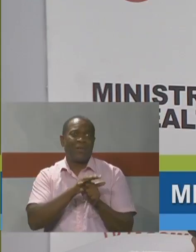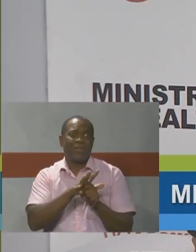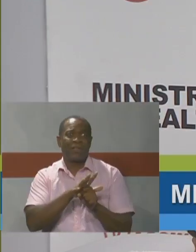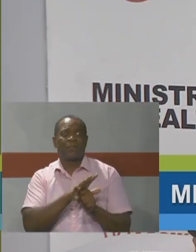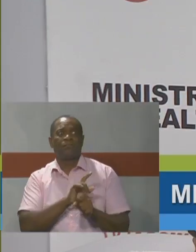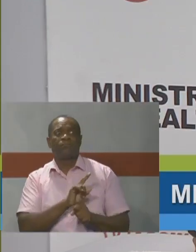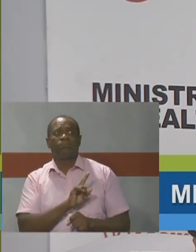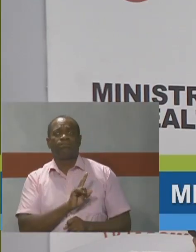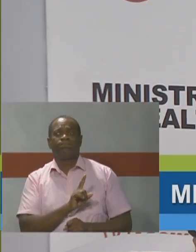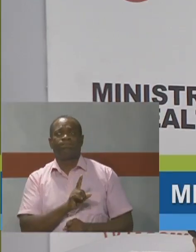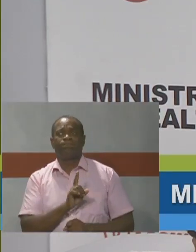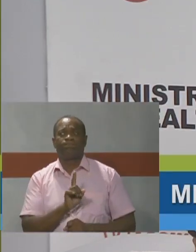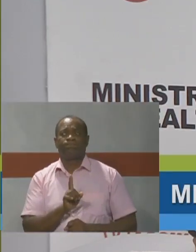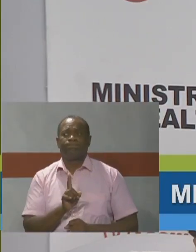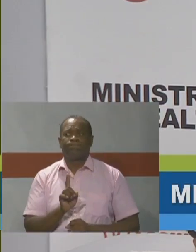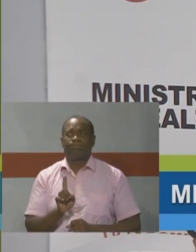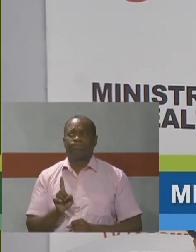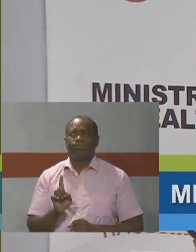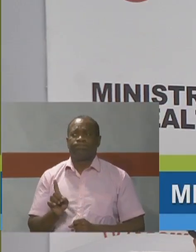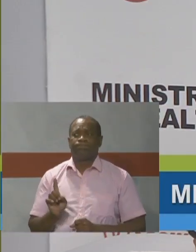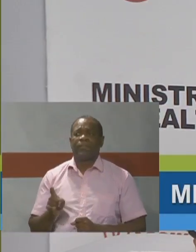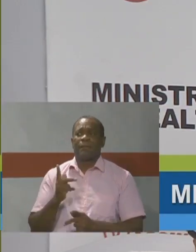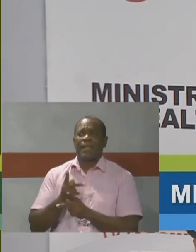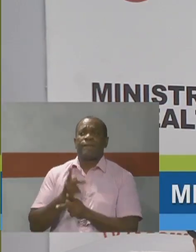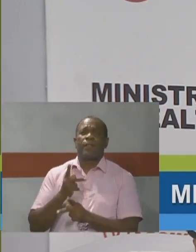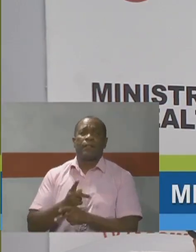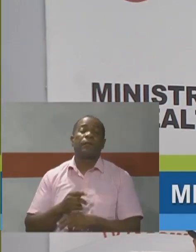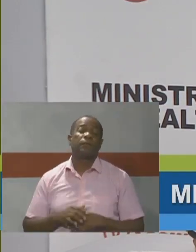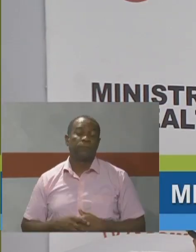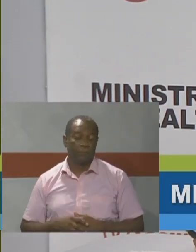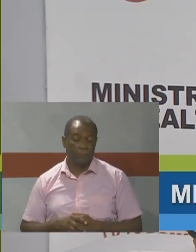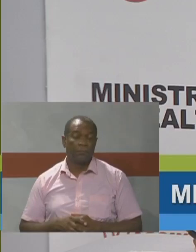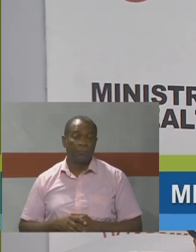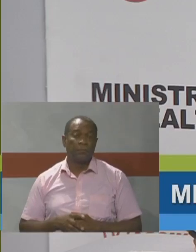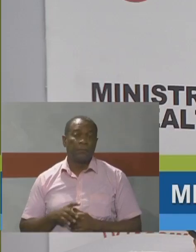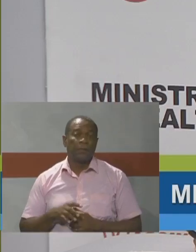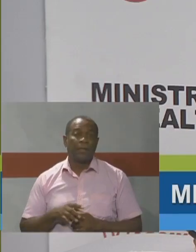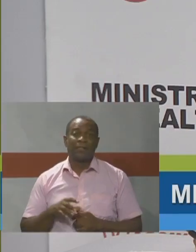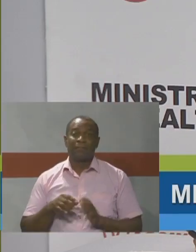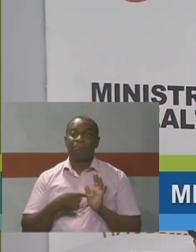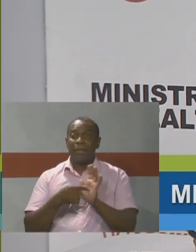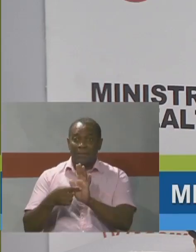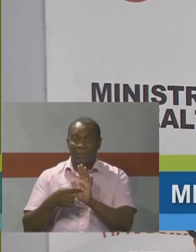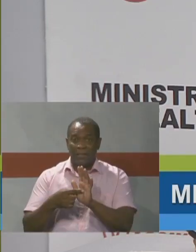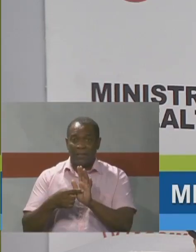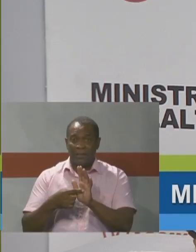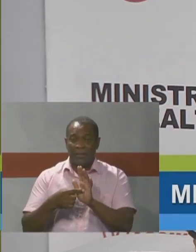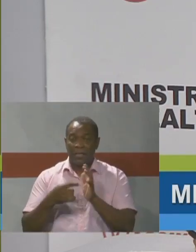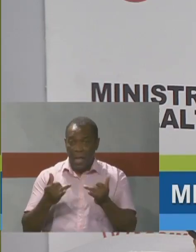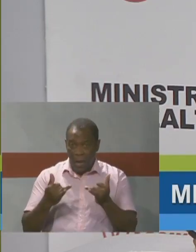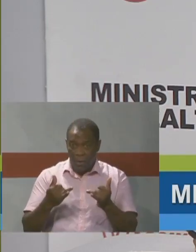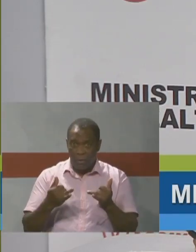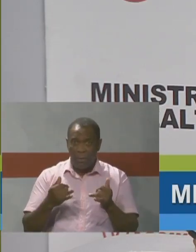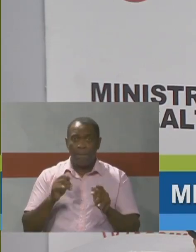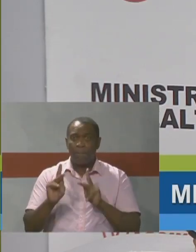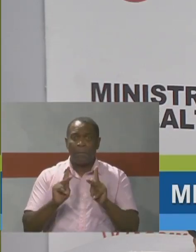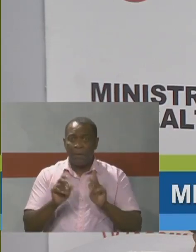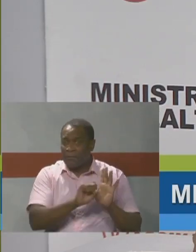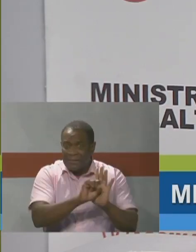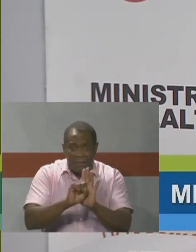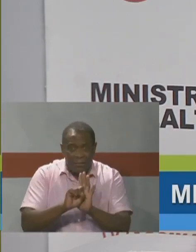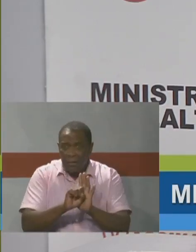of asymptomatic spread, and the masking is a very good place to start, together with maintaining all the other 3